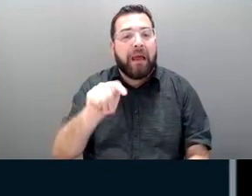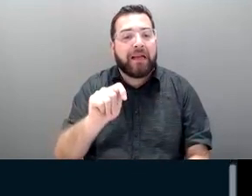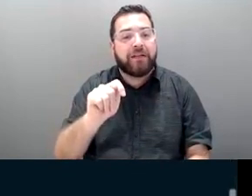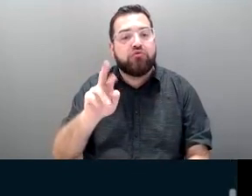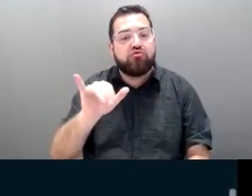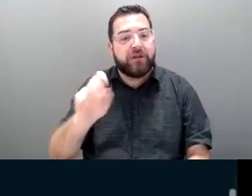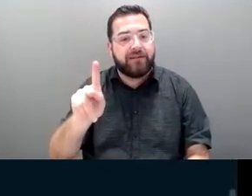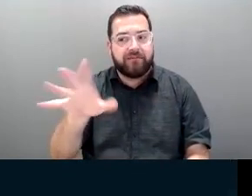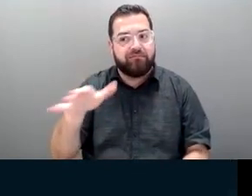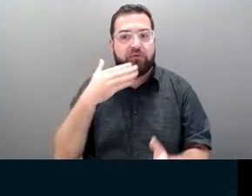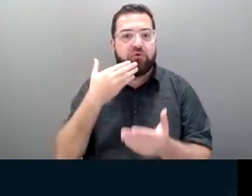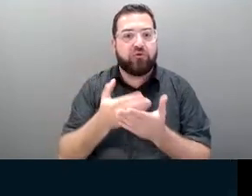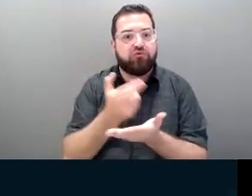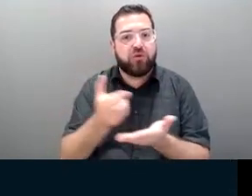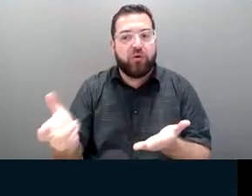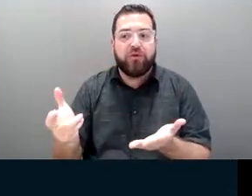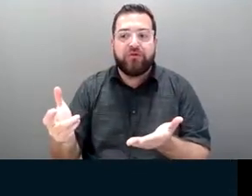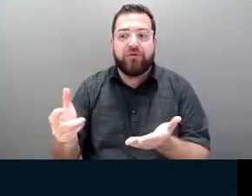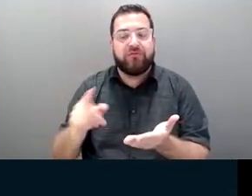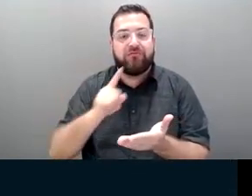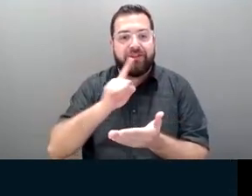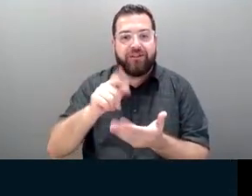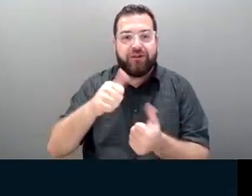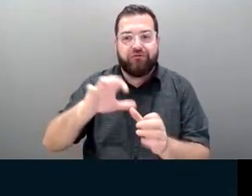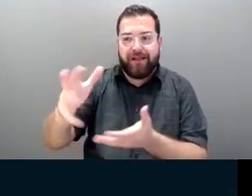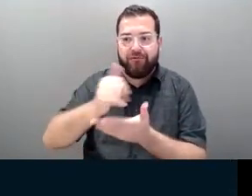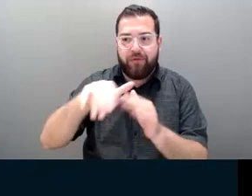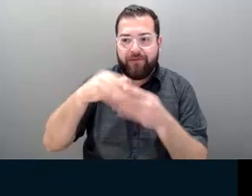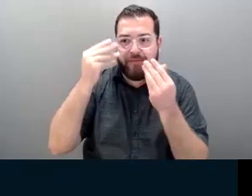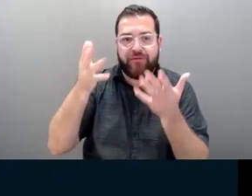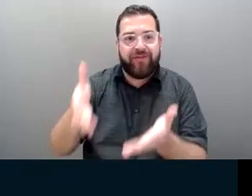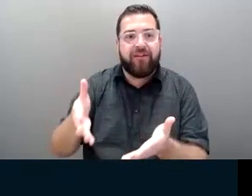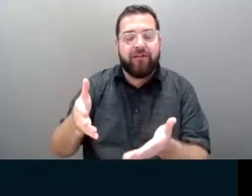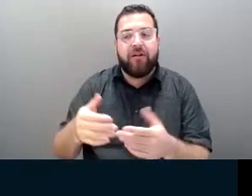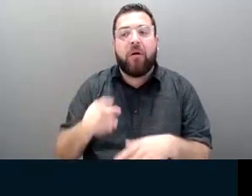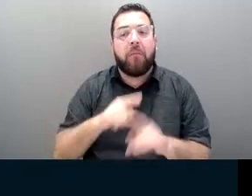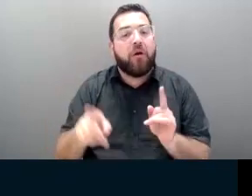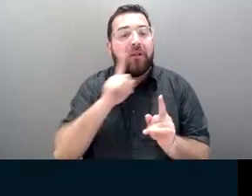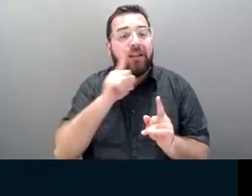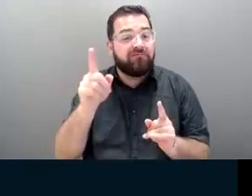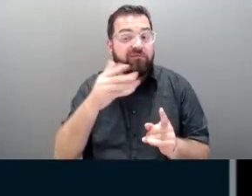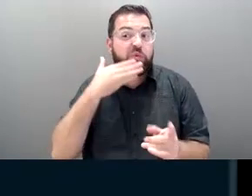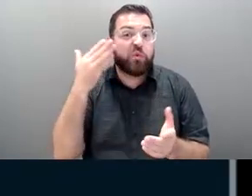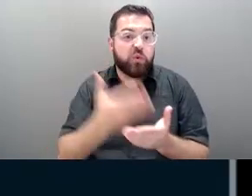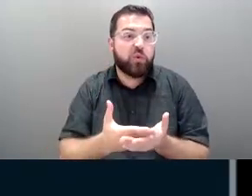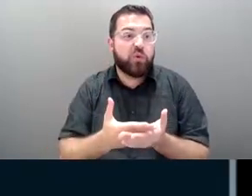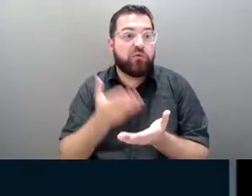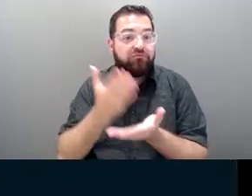that curation at this point is almost more important than the amount of resources that we have. But I think it is a really good one. And